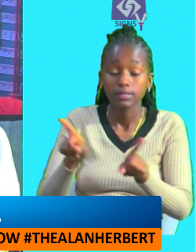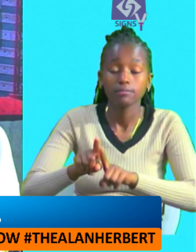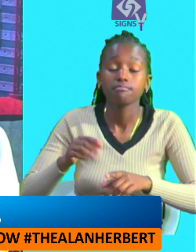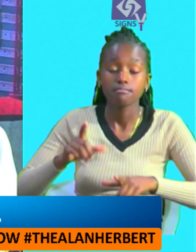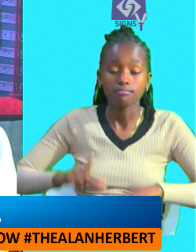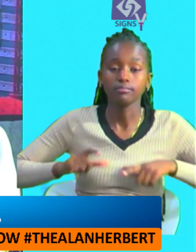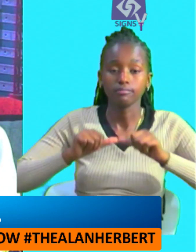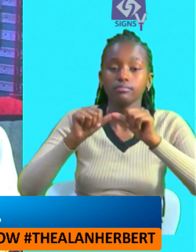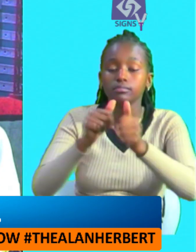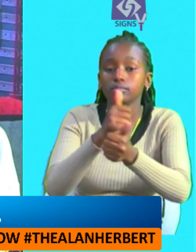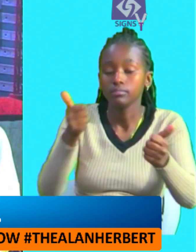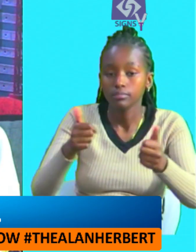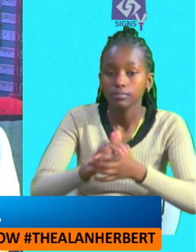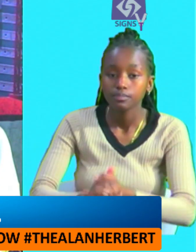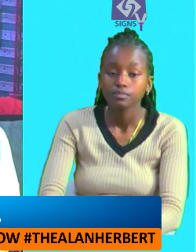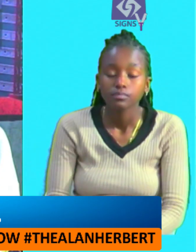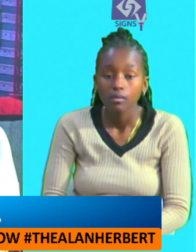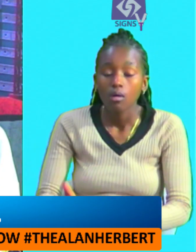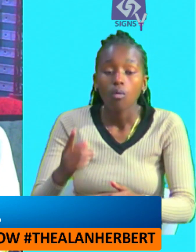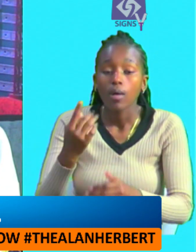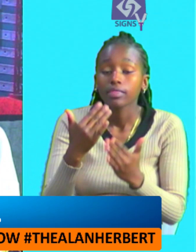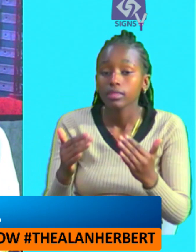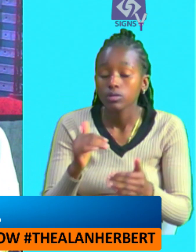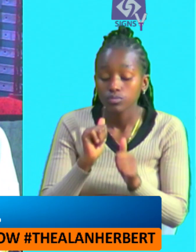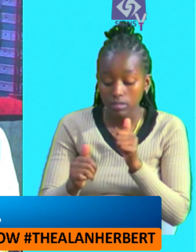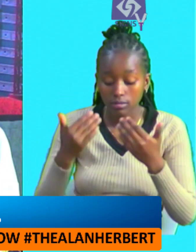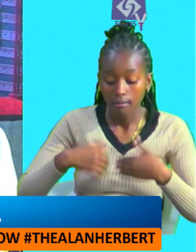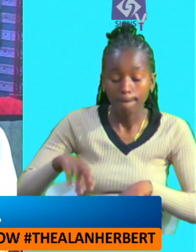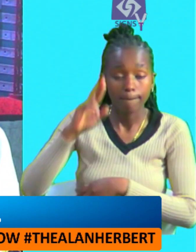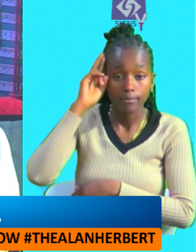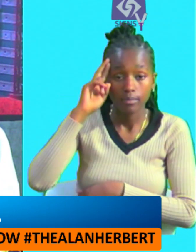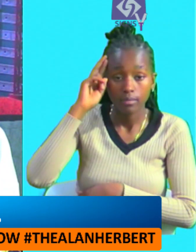this week, like, those who do and do not